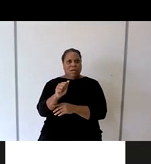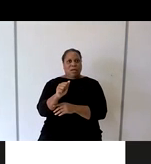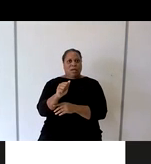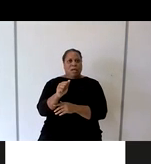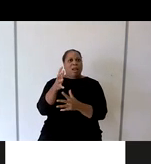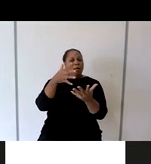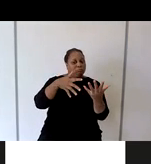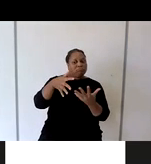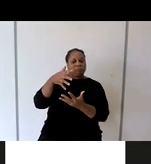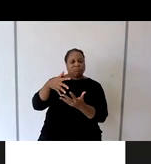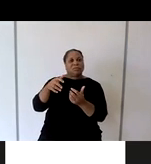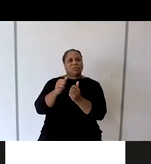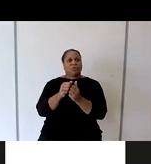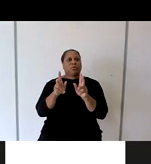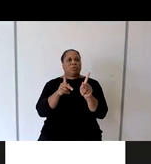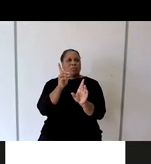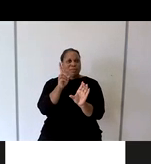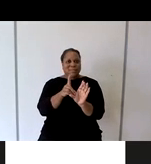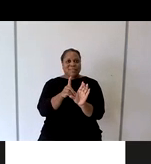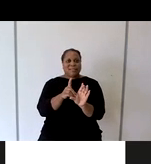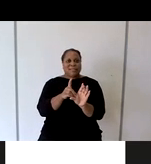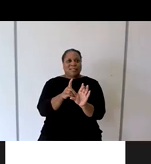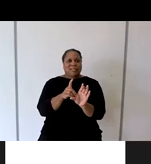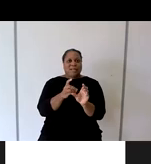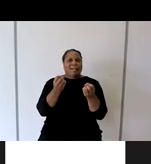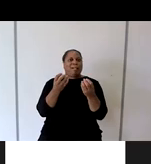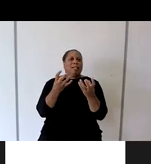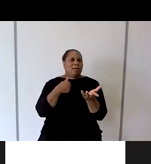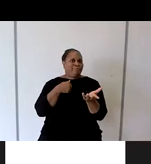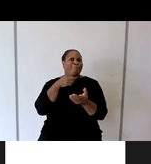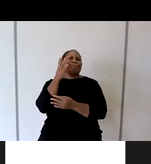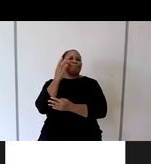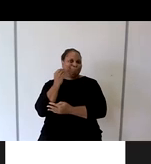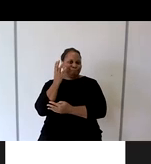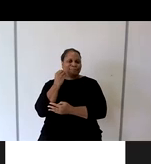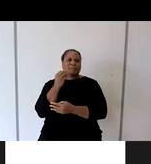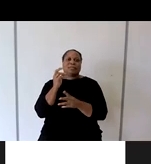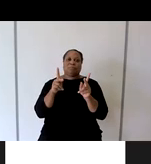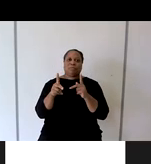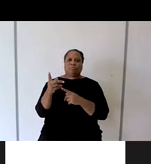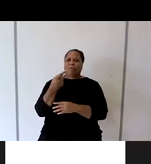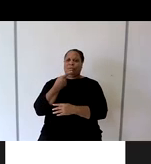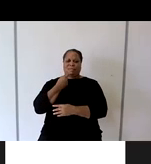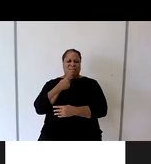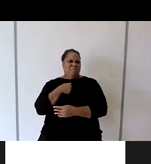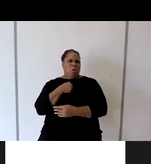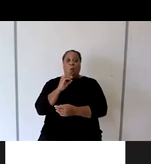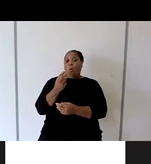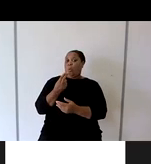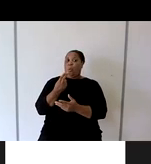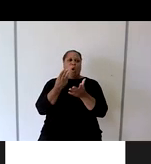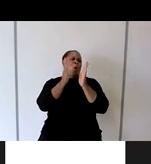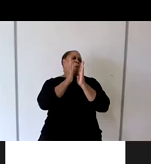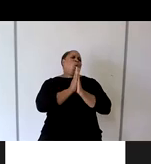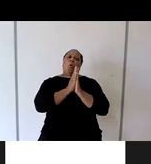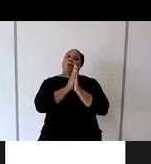with people with disabilities. So I've had a lot of experiences where people will tell me that they want to pray for